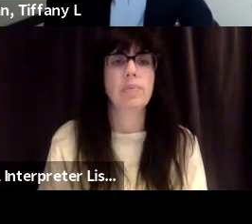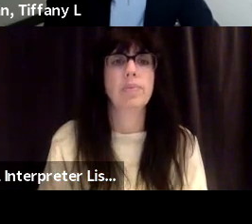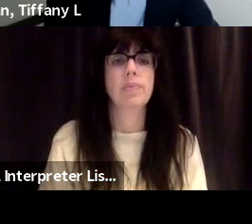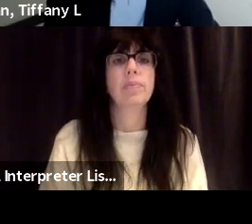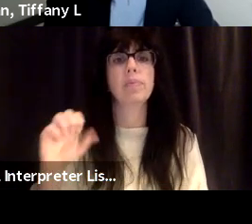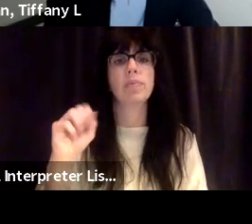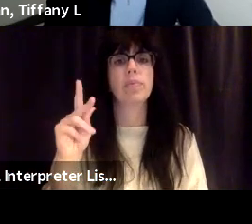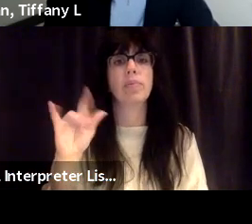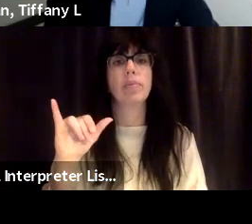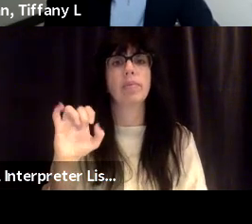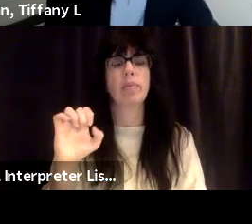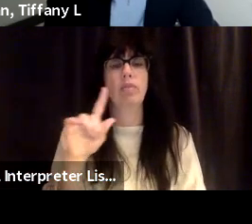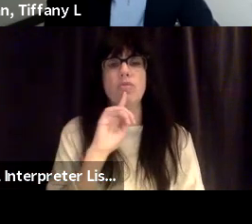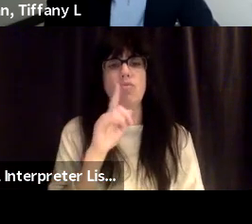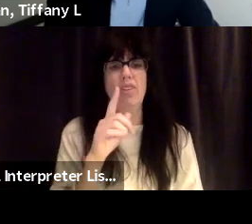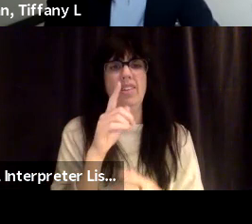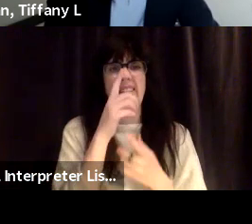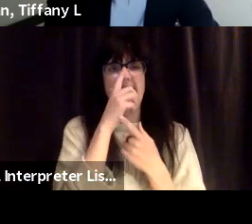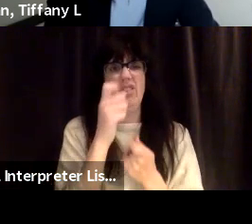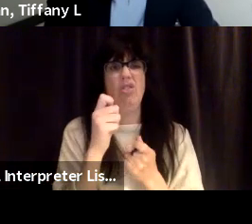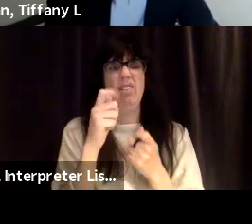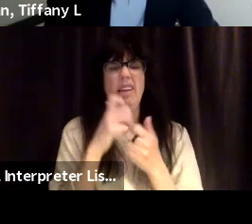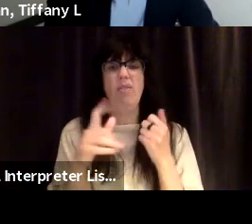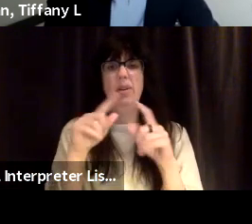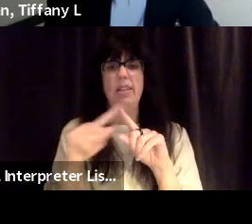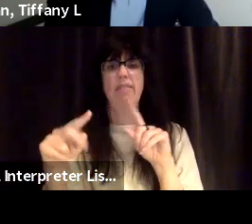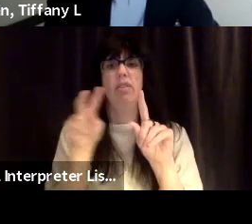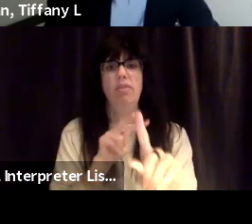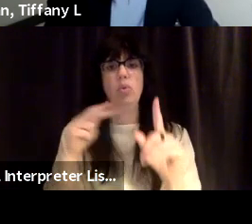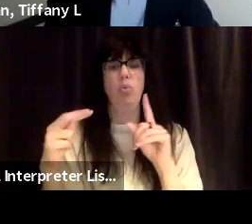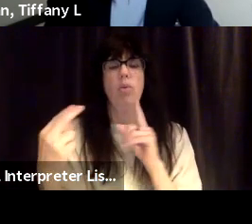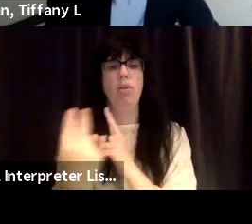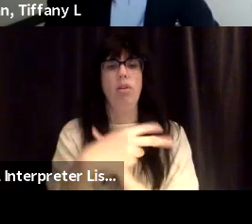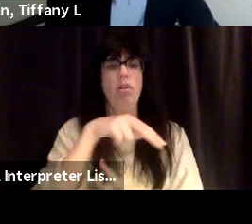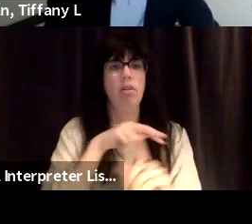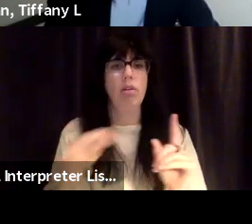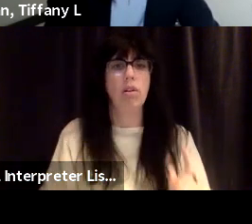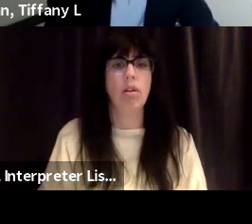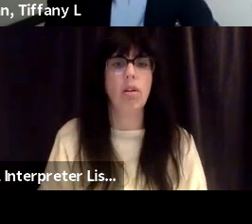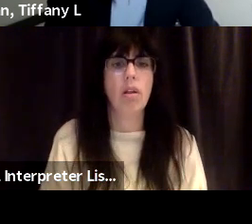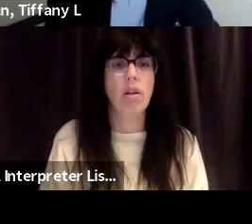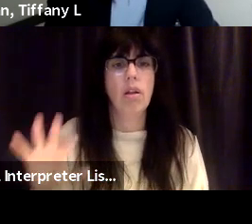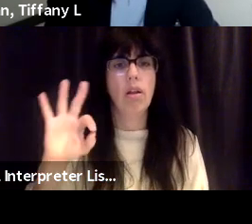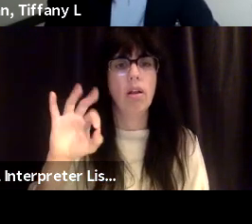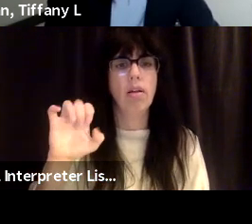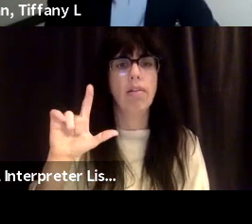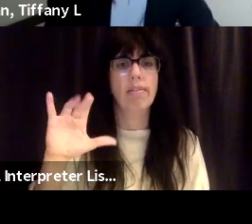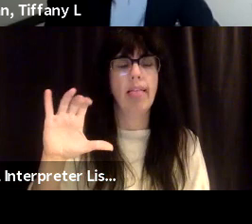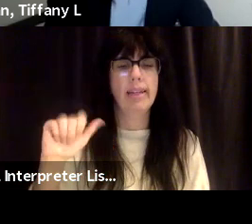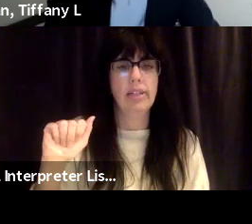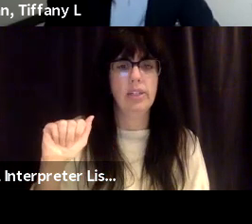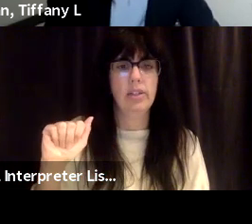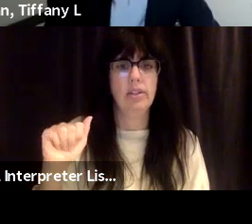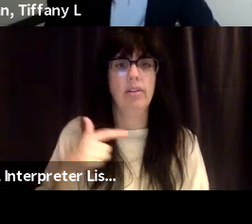interesting. Everyone has a totally different viewpoint. It's really, really interesting. Felicia. So I